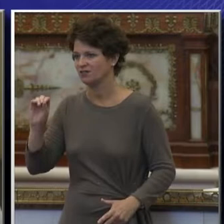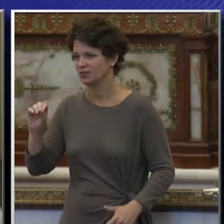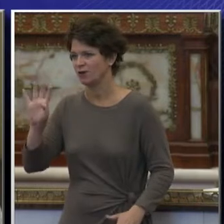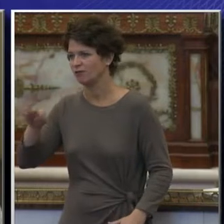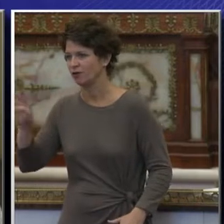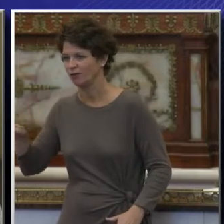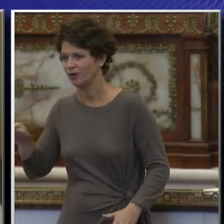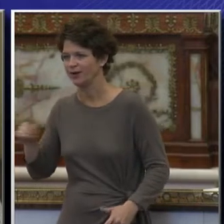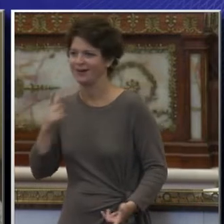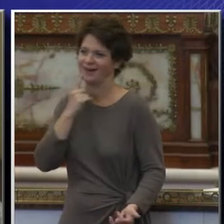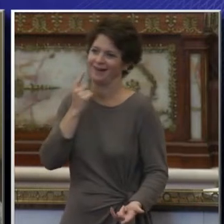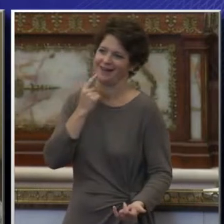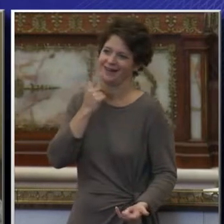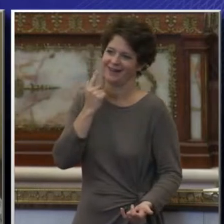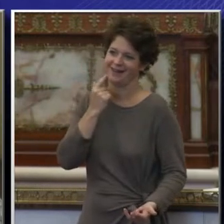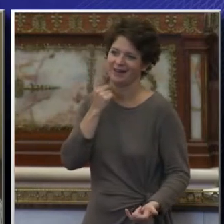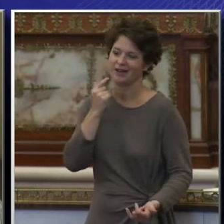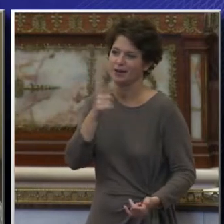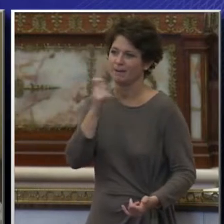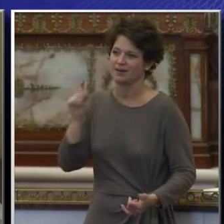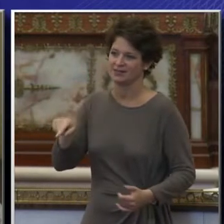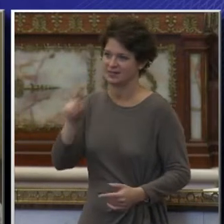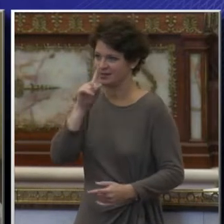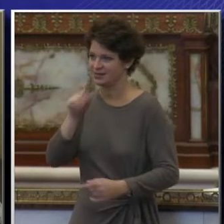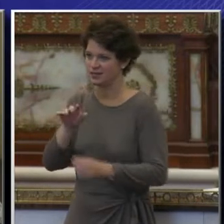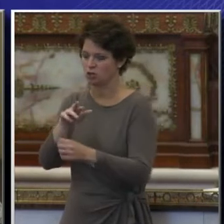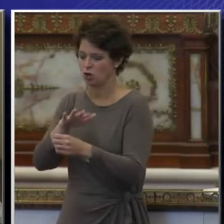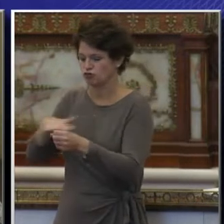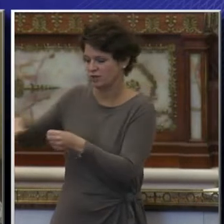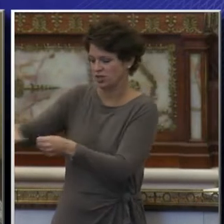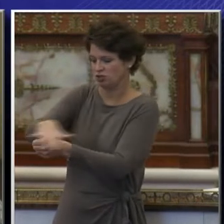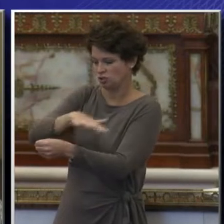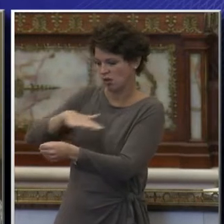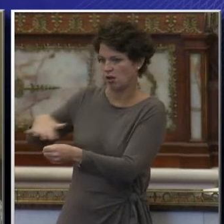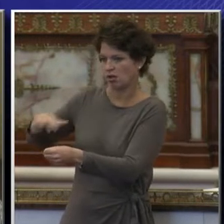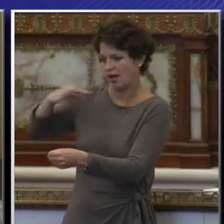19144. Because this is a